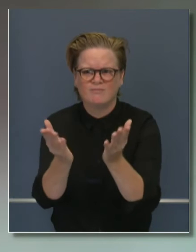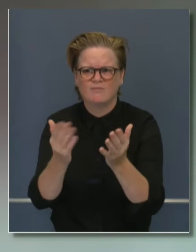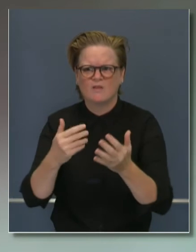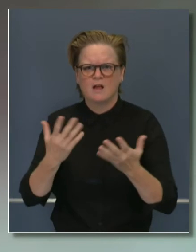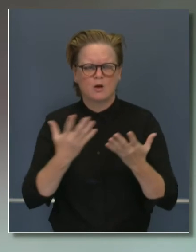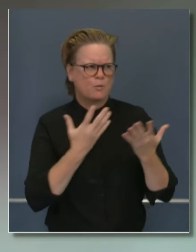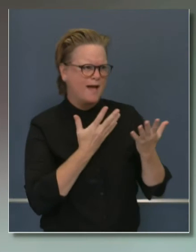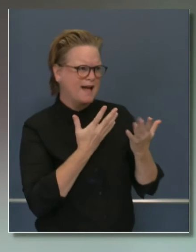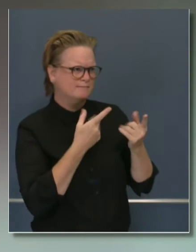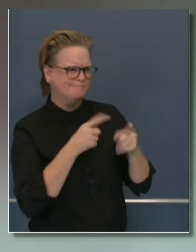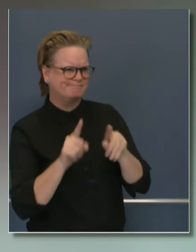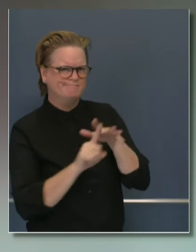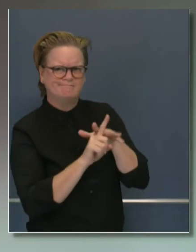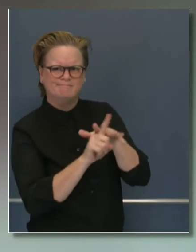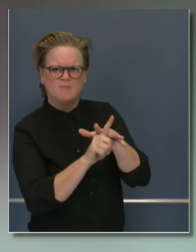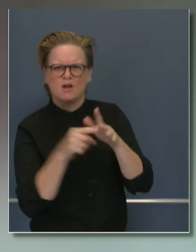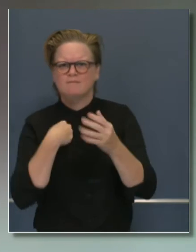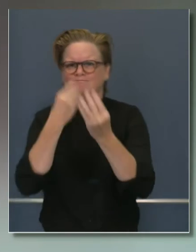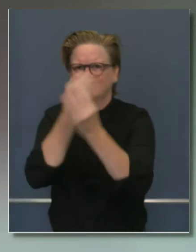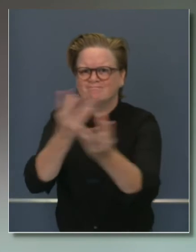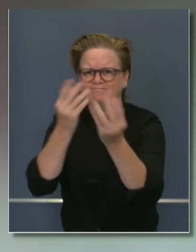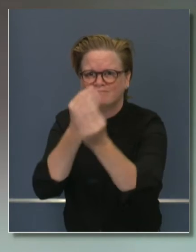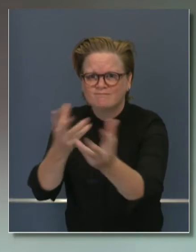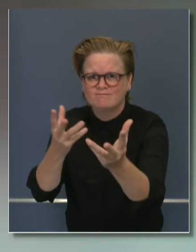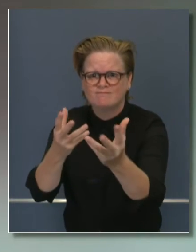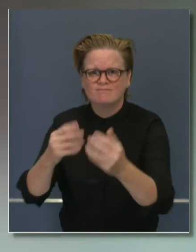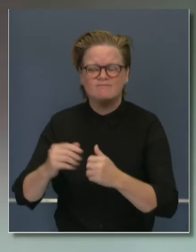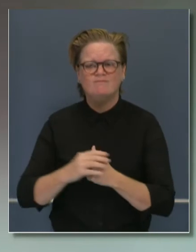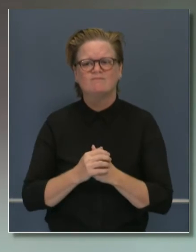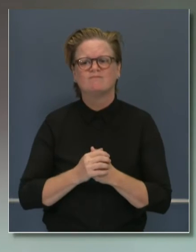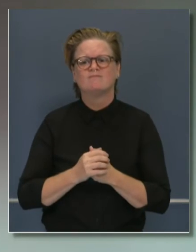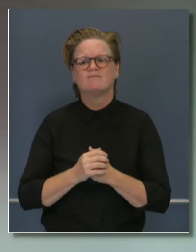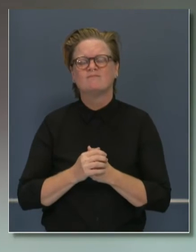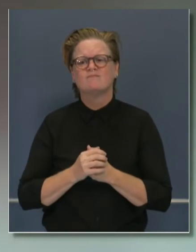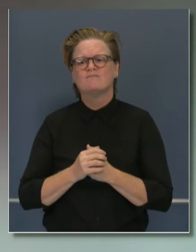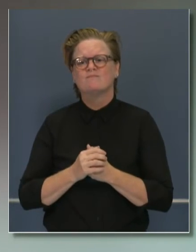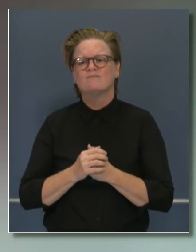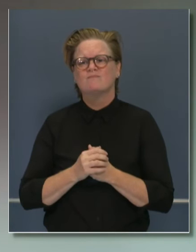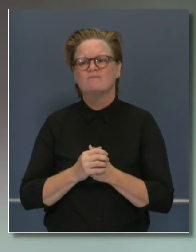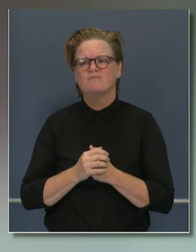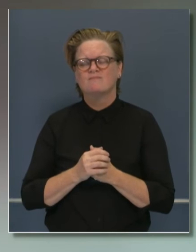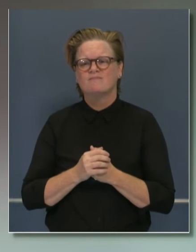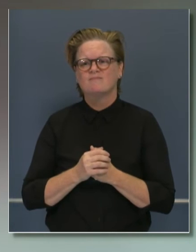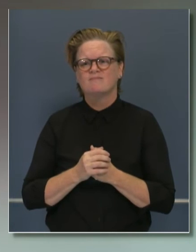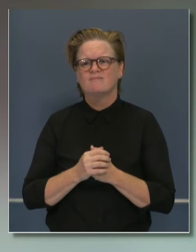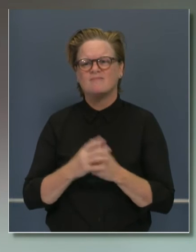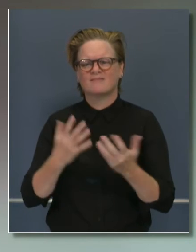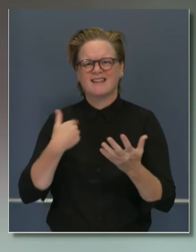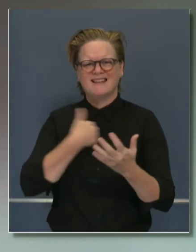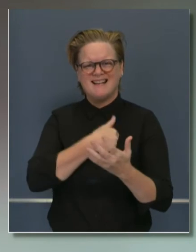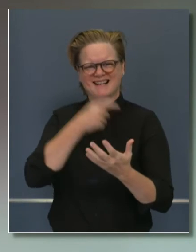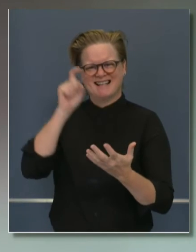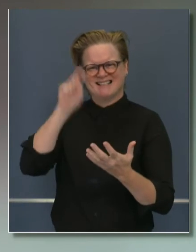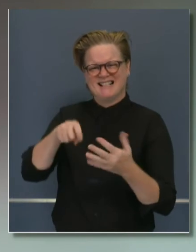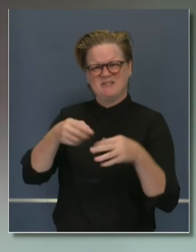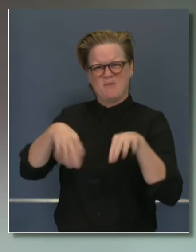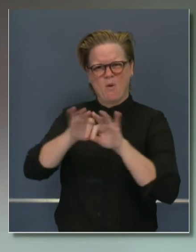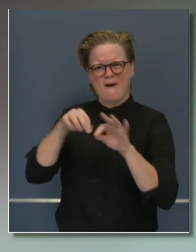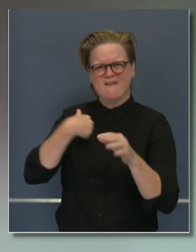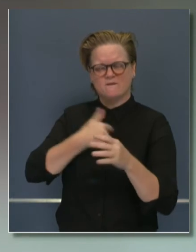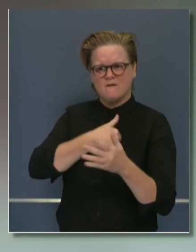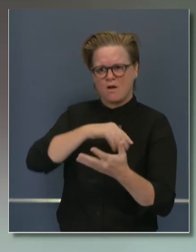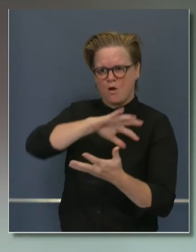where we were before. We're in a point of surge that we have to take out all of the tools in our toolbox